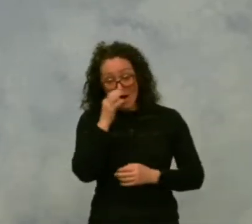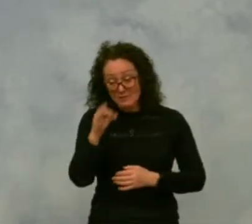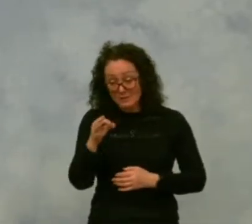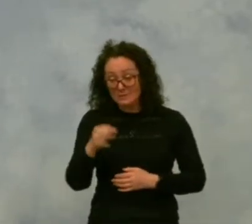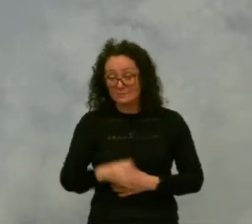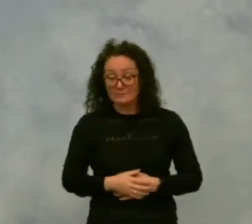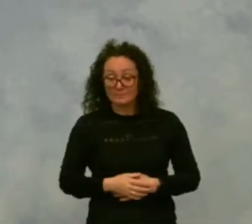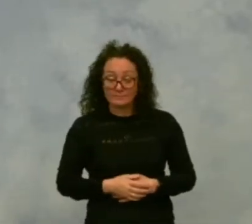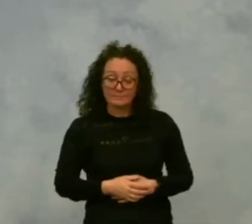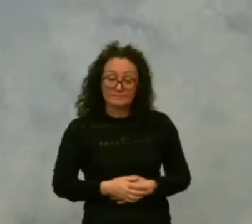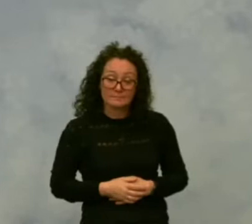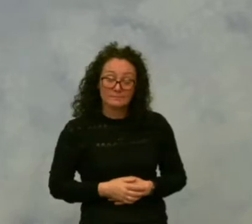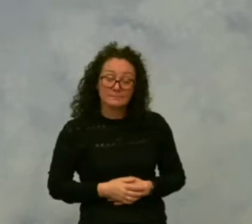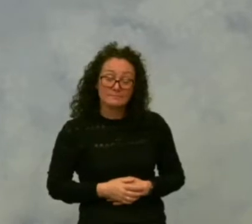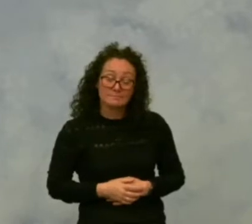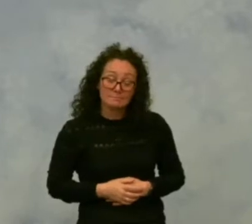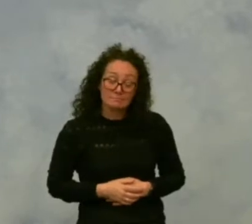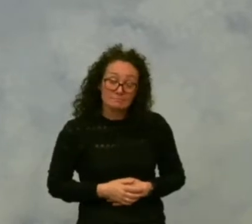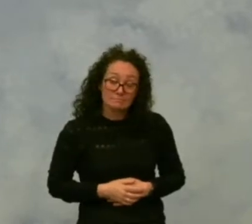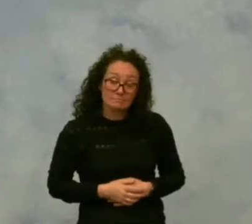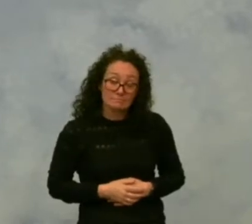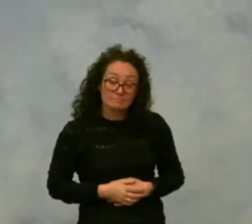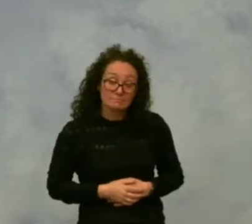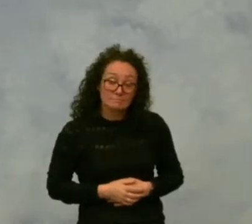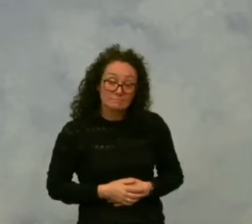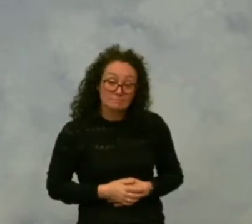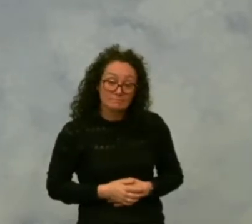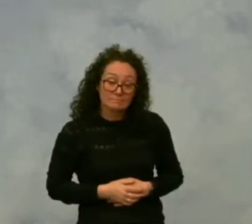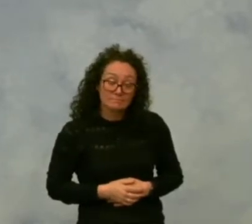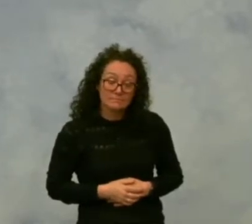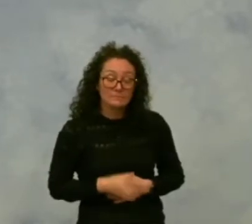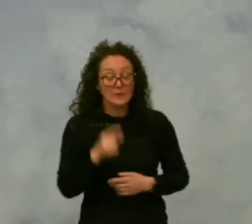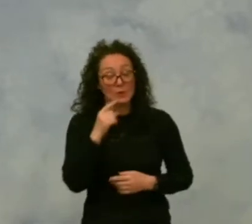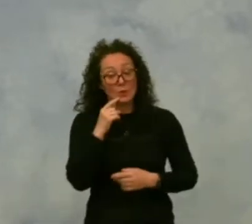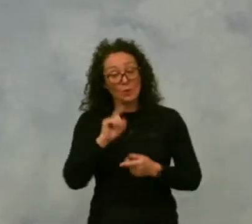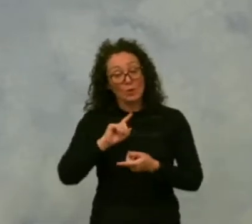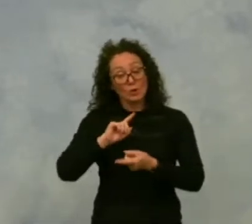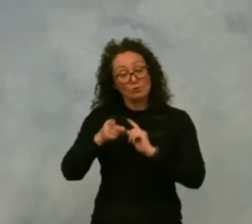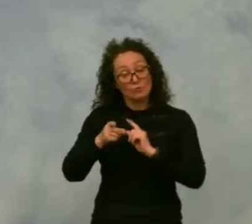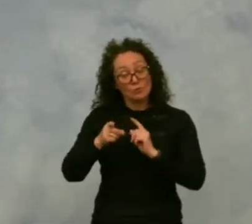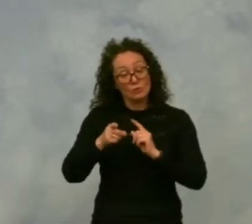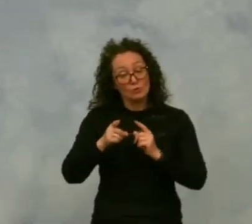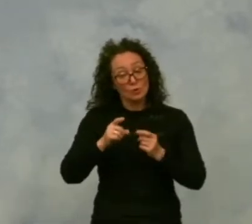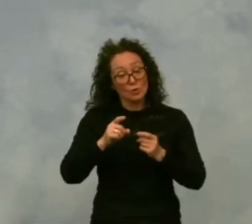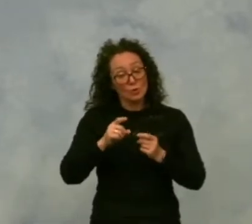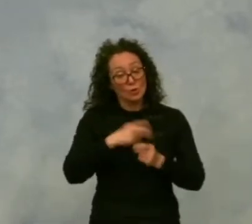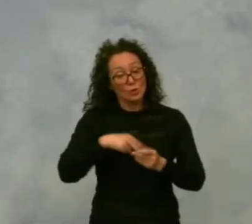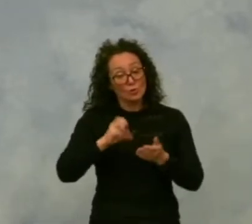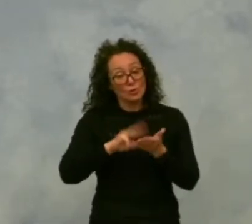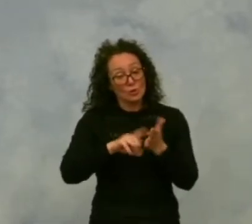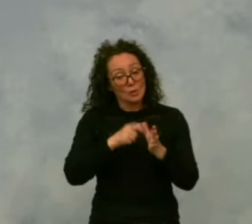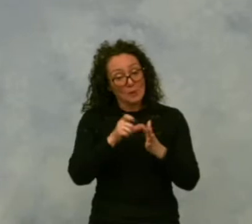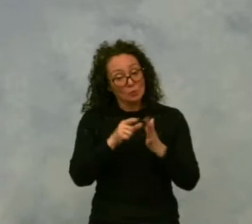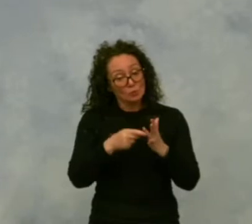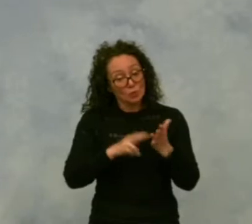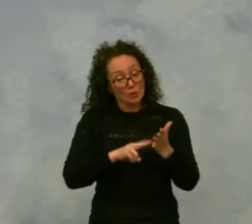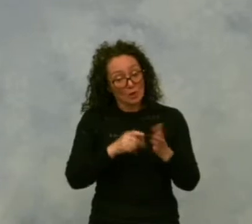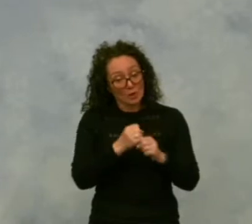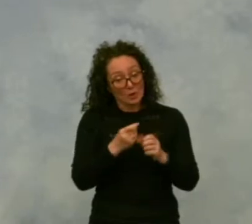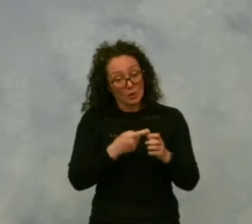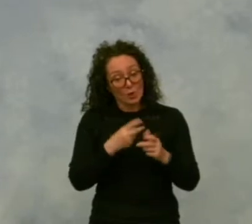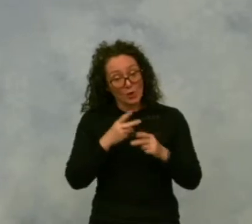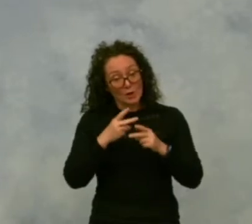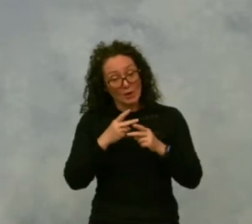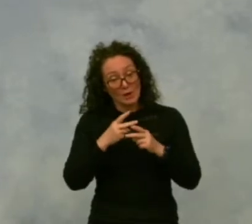Yep. Yeah. Earlier on, in response to Councillor McDougall's question in section 8, Kay has